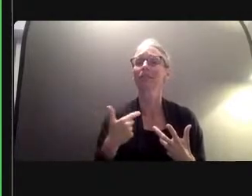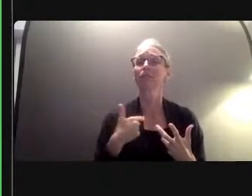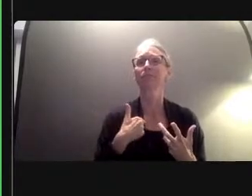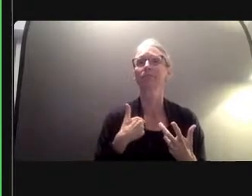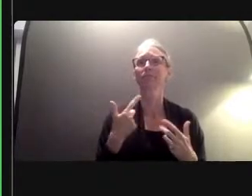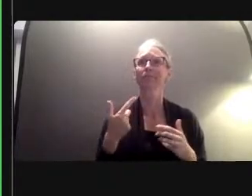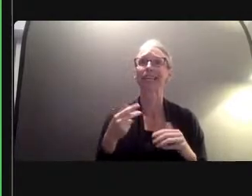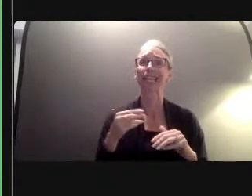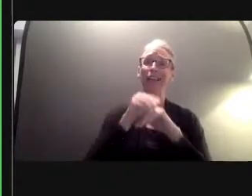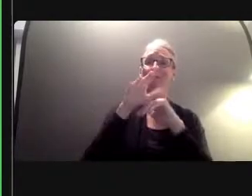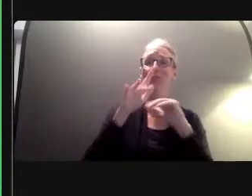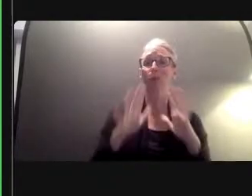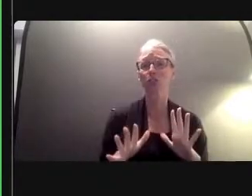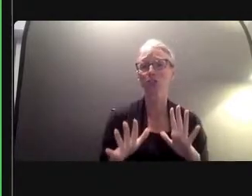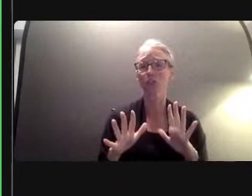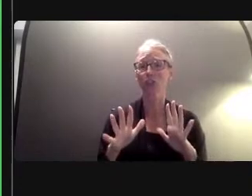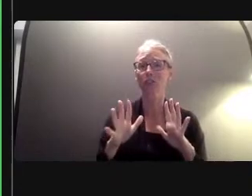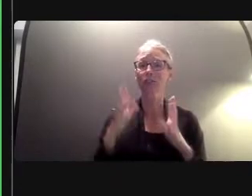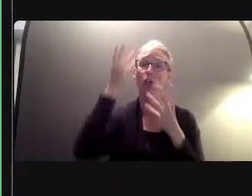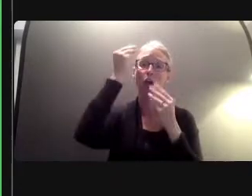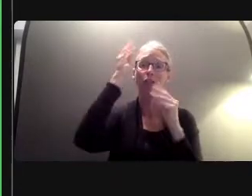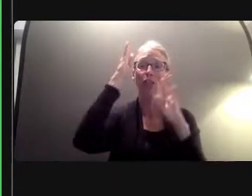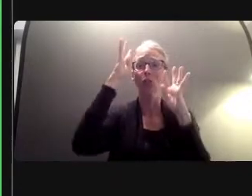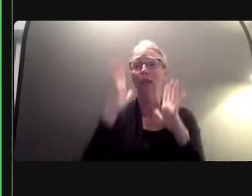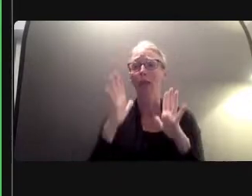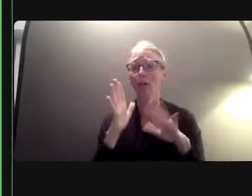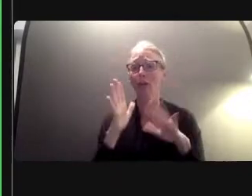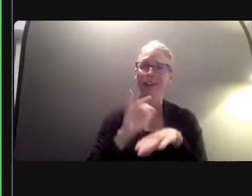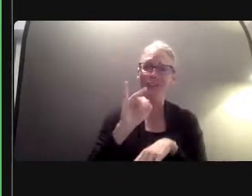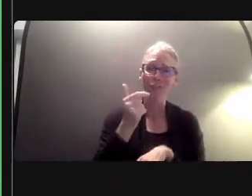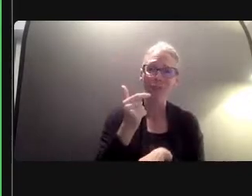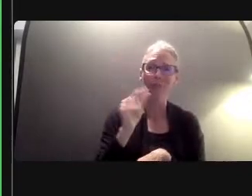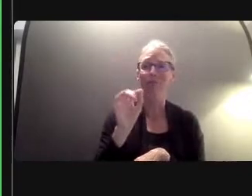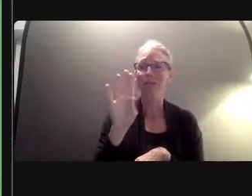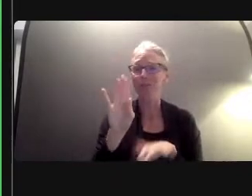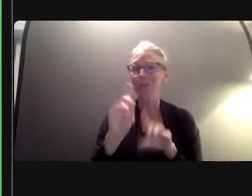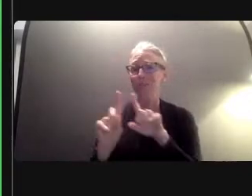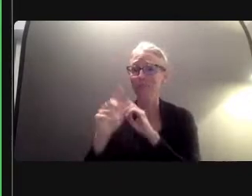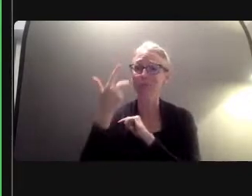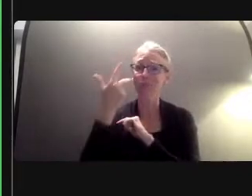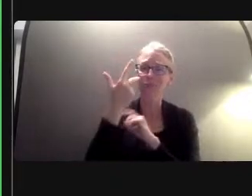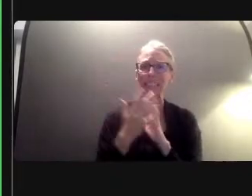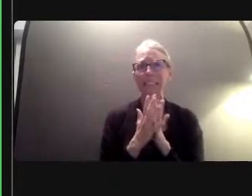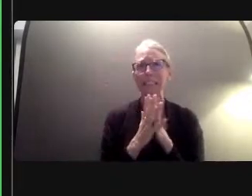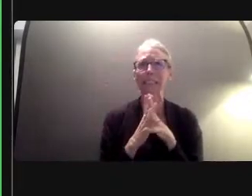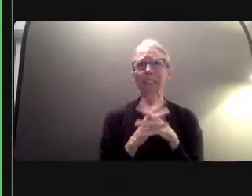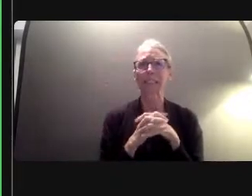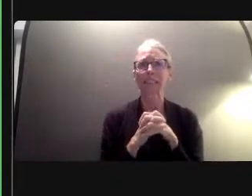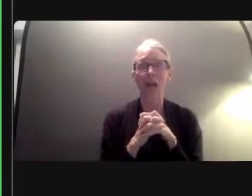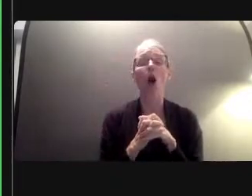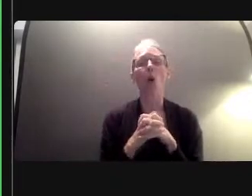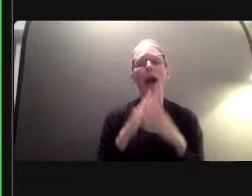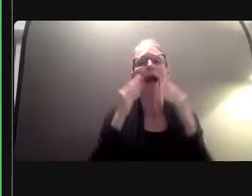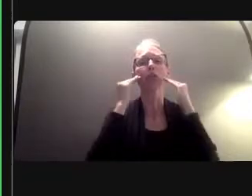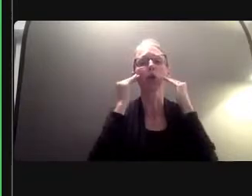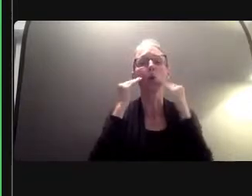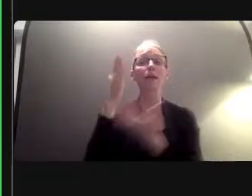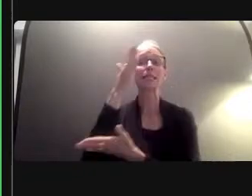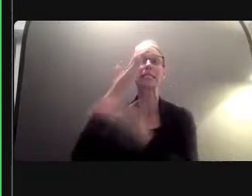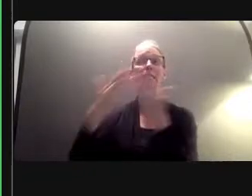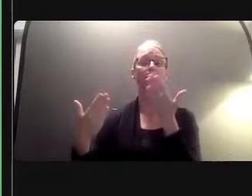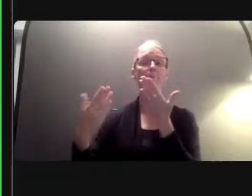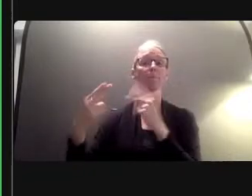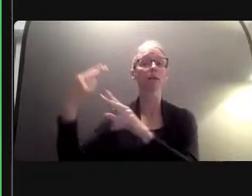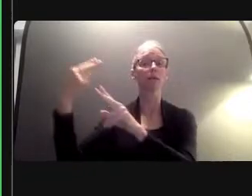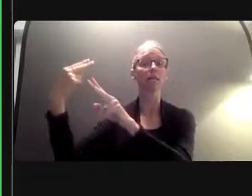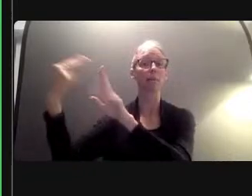influencer, learning about certain brands that are definitely more inclusive than other brands. I've had good and